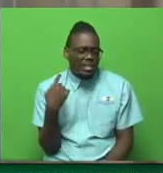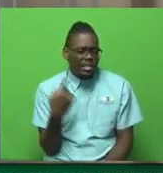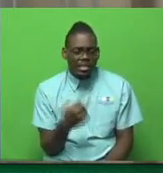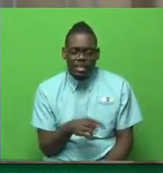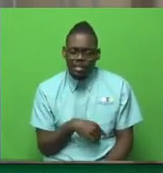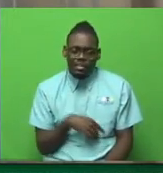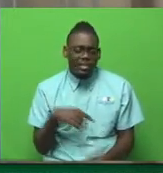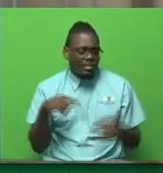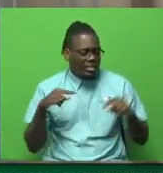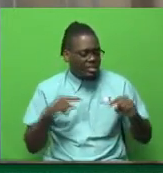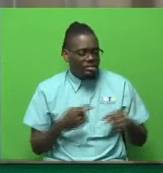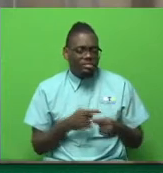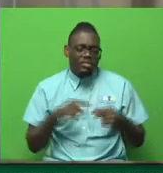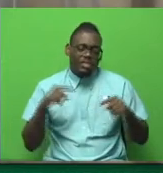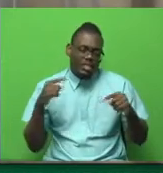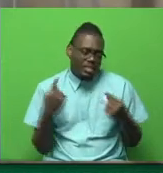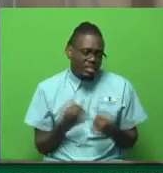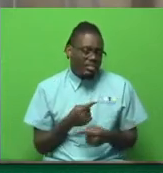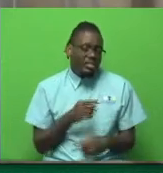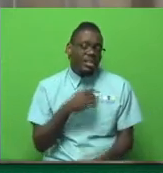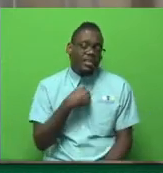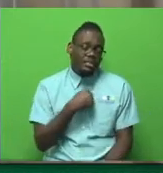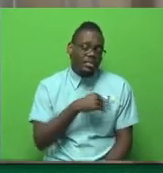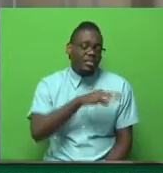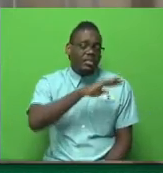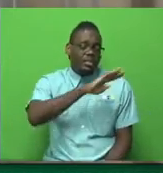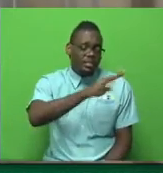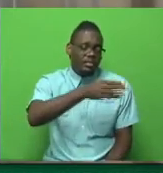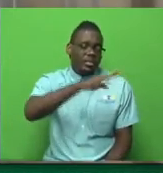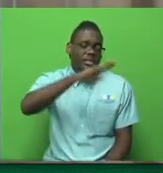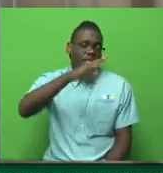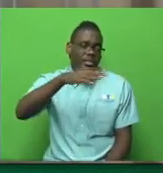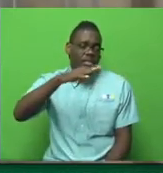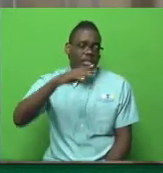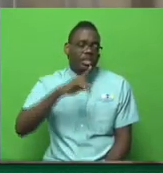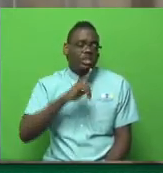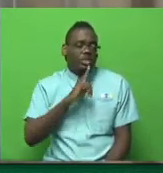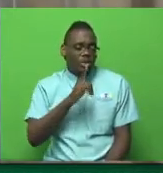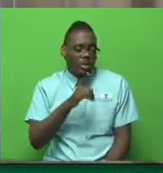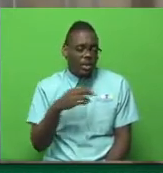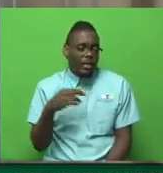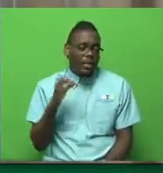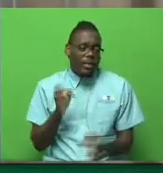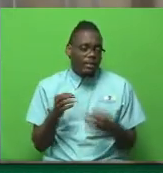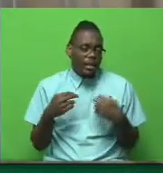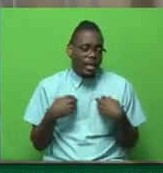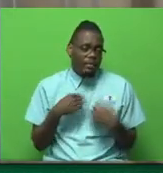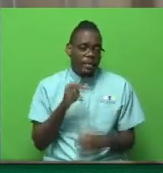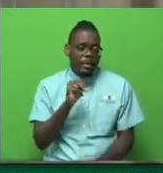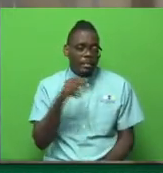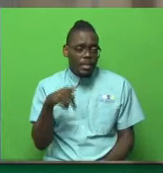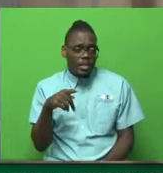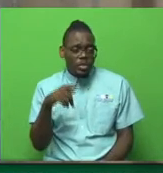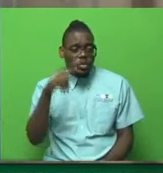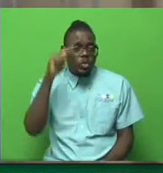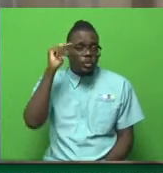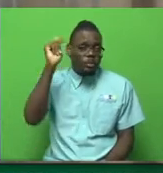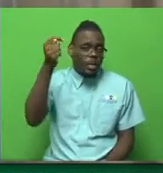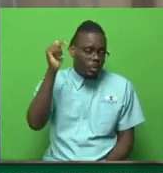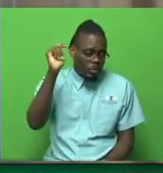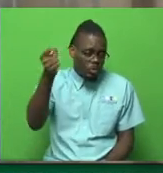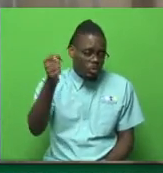talking all over the place this Minister was not sure whether he was a member of parliament for Tobago he was talking about Tobago he was talking